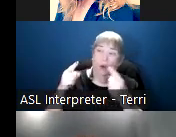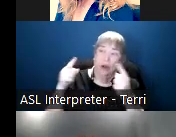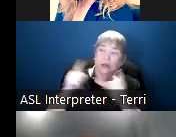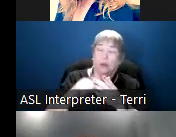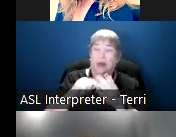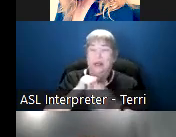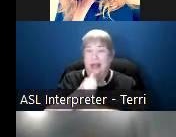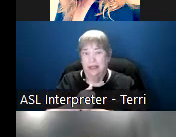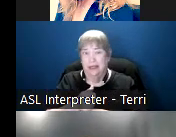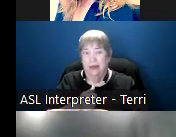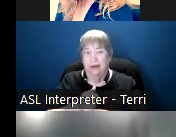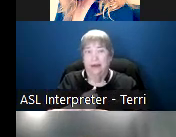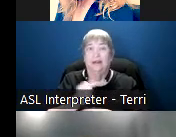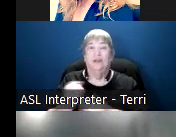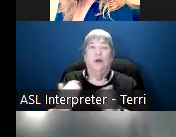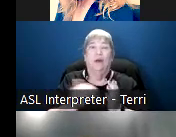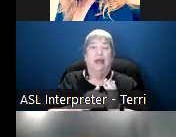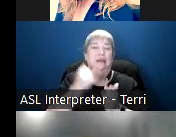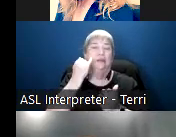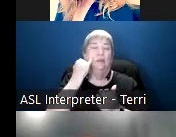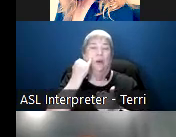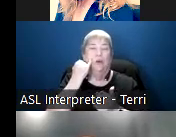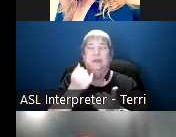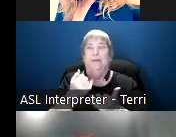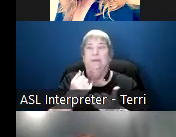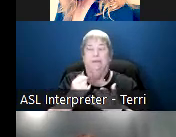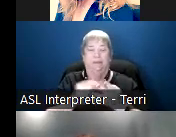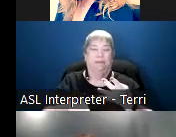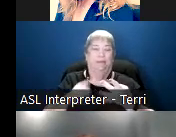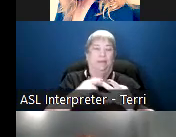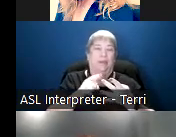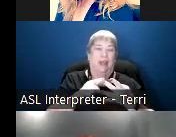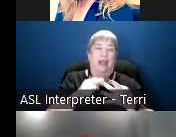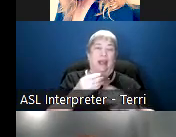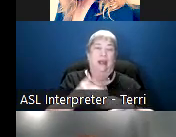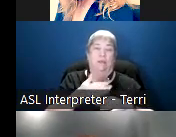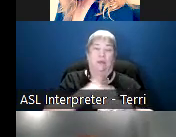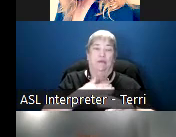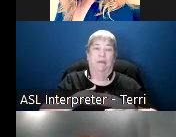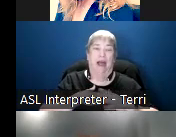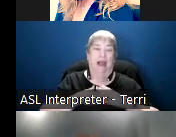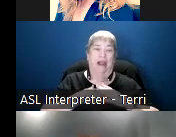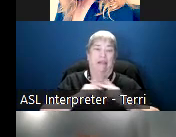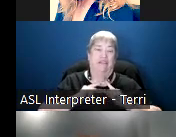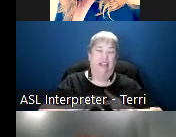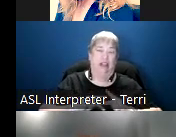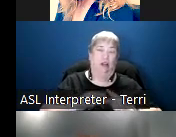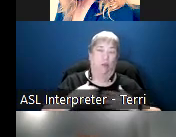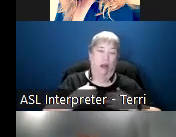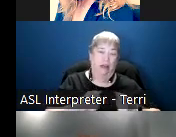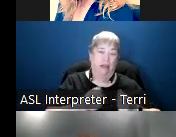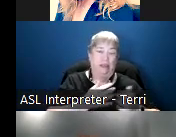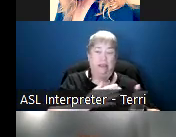strategy. So again, let's say your strategy was to increase your physical wellness. Maybe your technique is you're going to